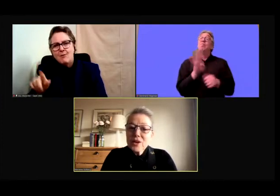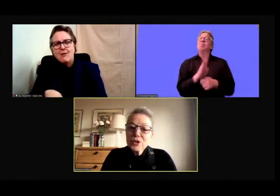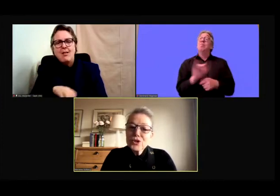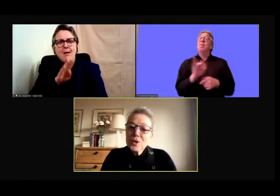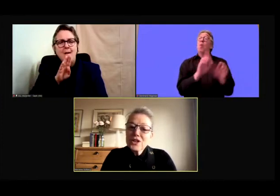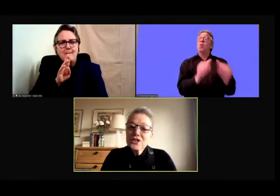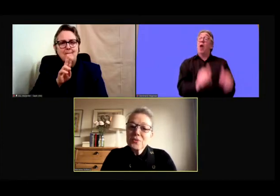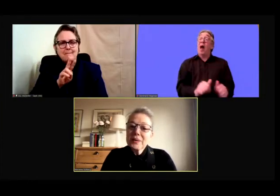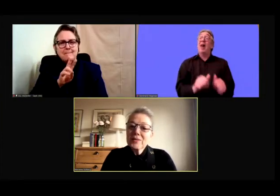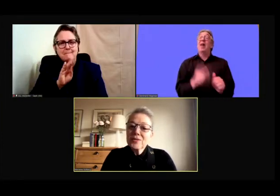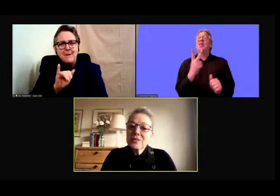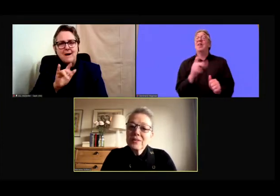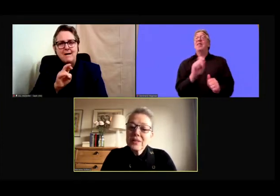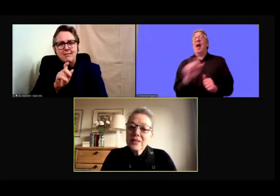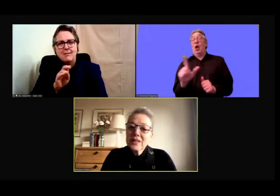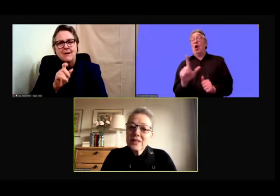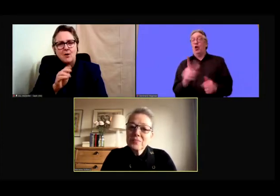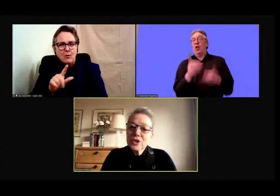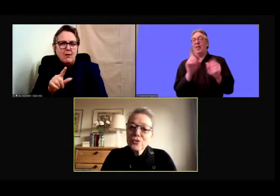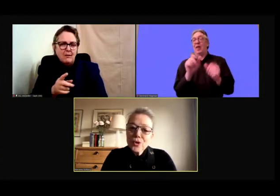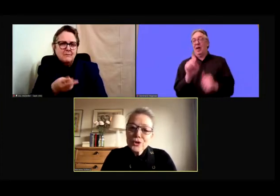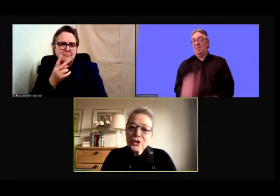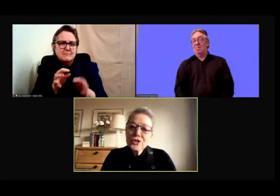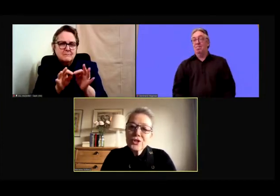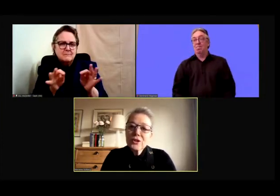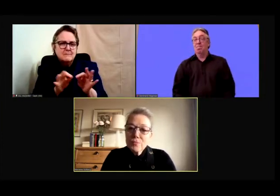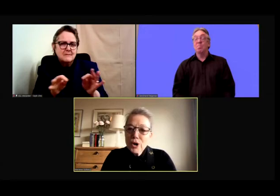In particular, I want to ask about the